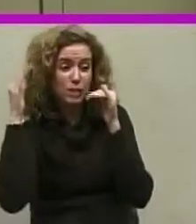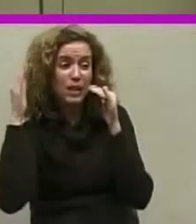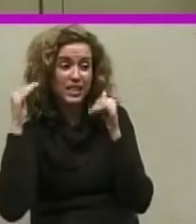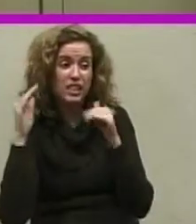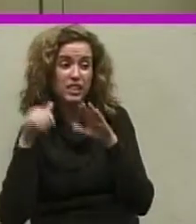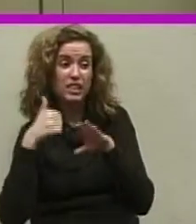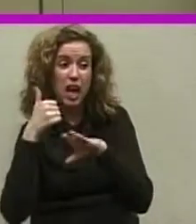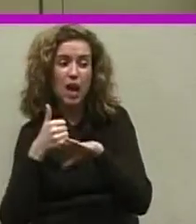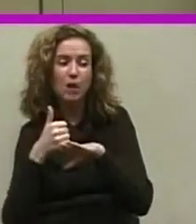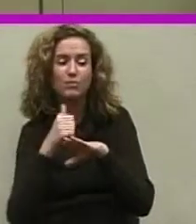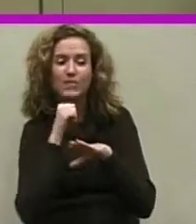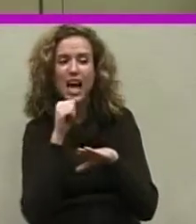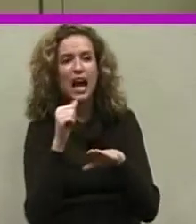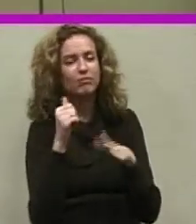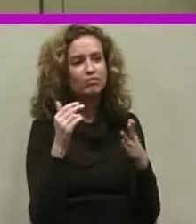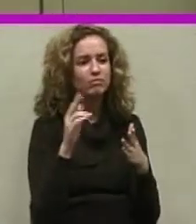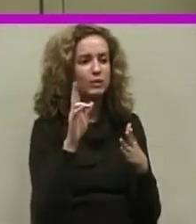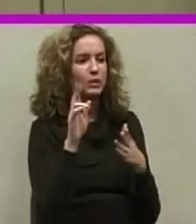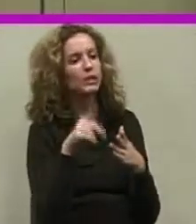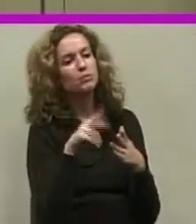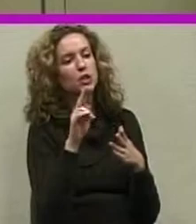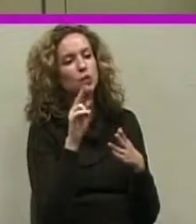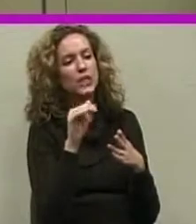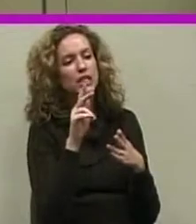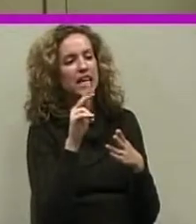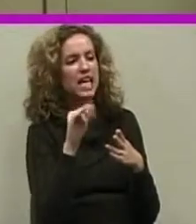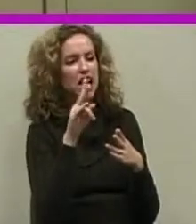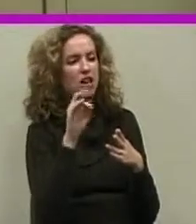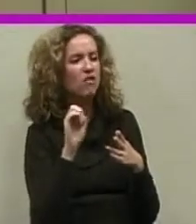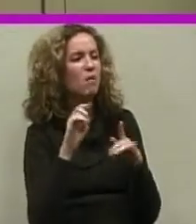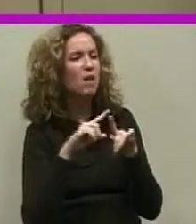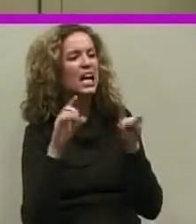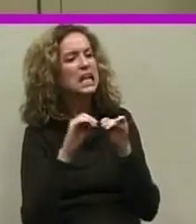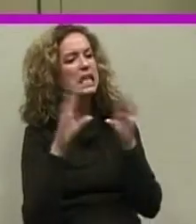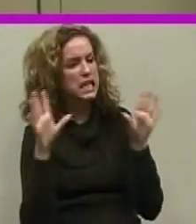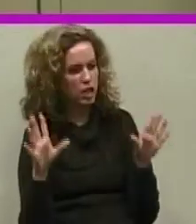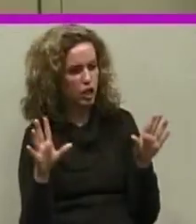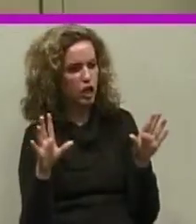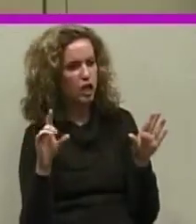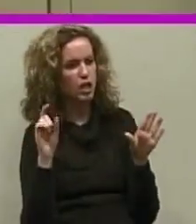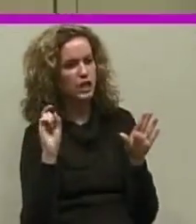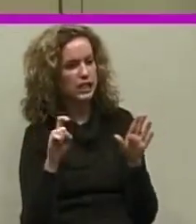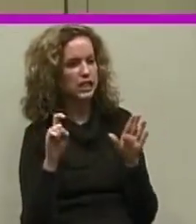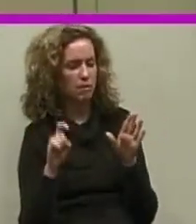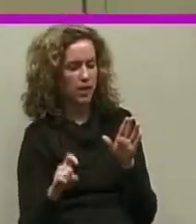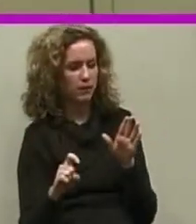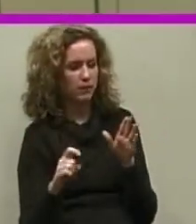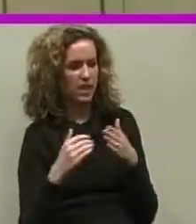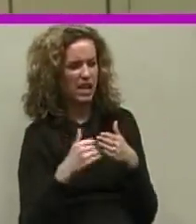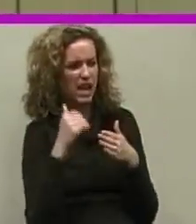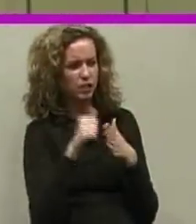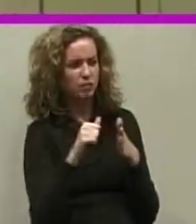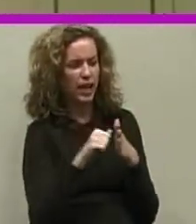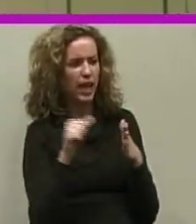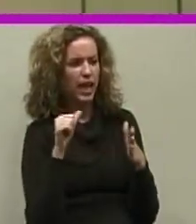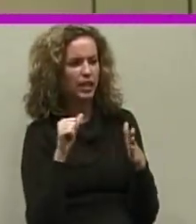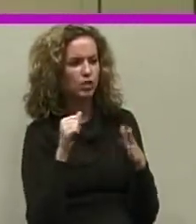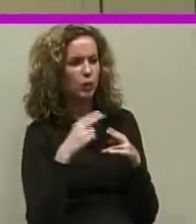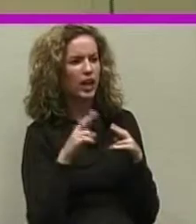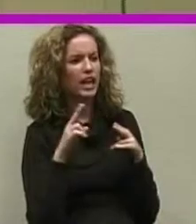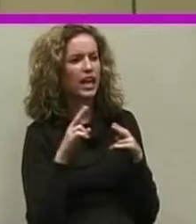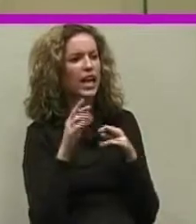need punitive expectations, but I need clear expectations and clear consequences. Okay? Look at the next page, real quickly, instructional